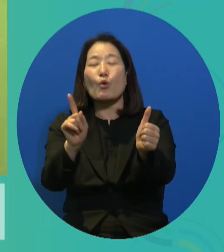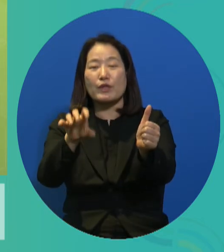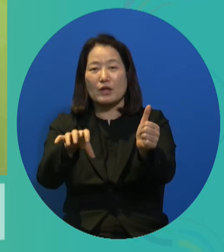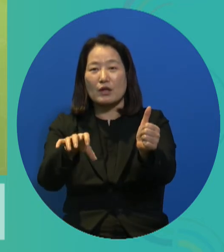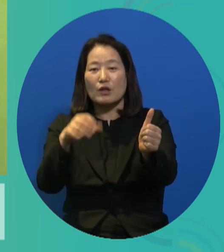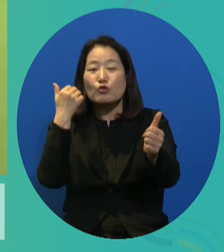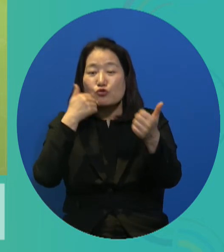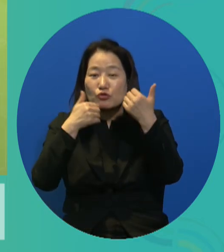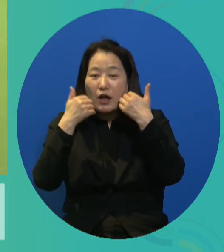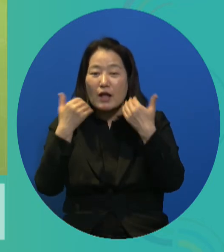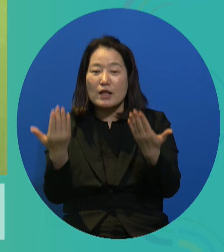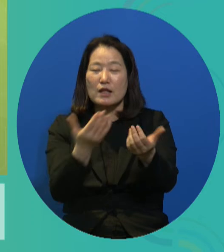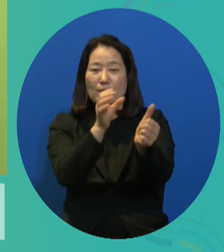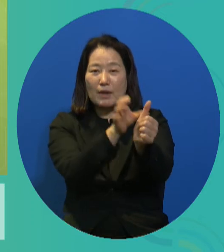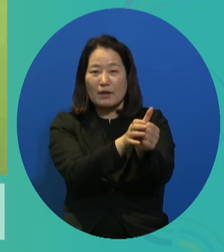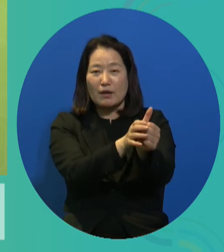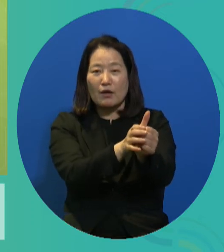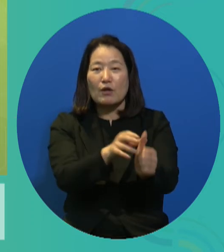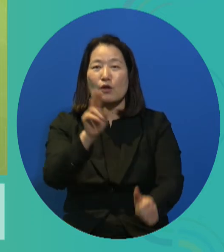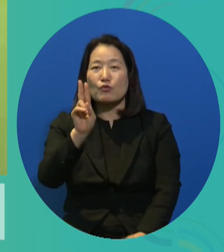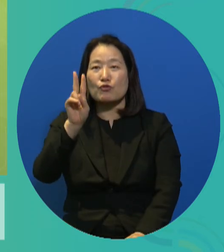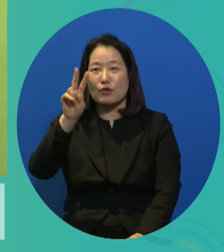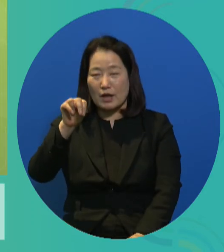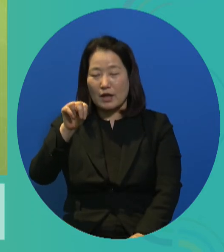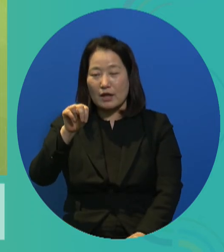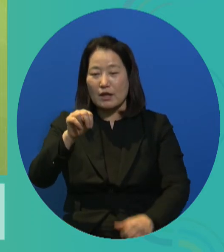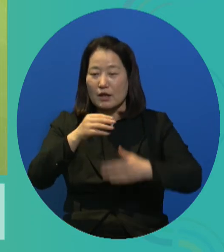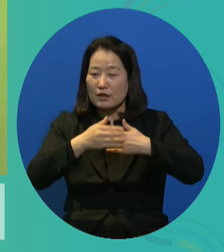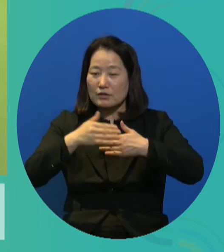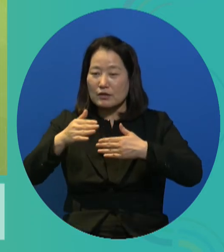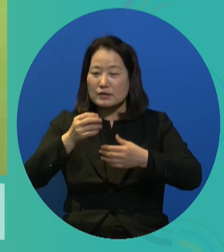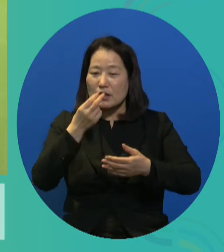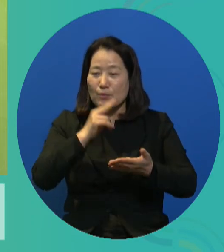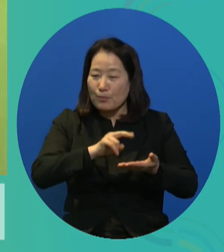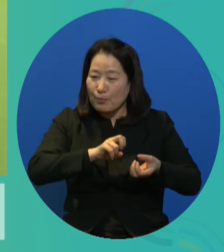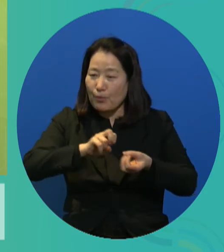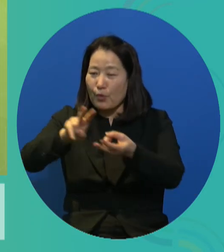charge of this kind of procedural support?